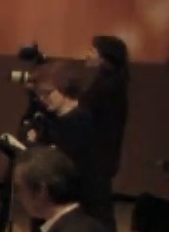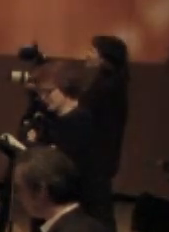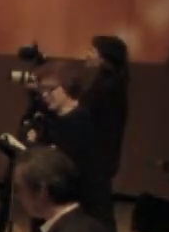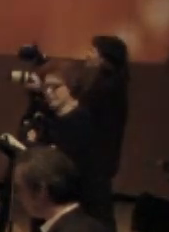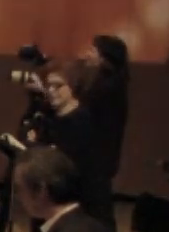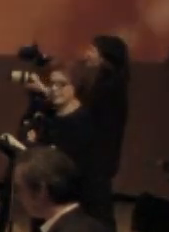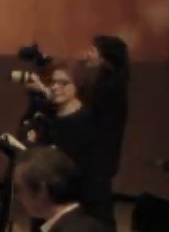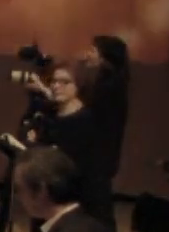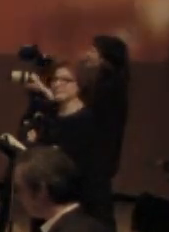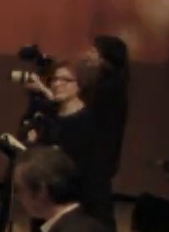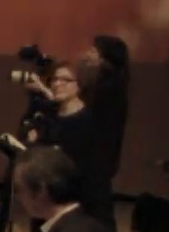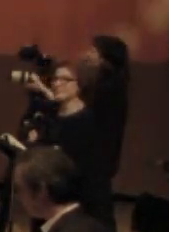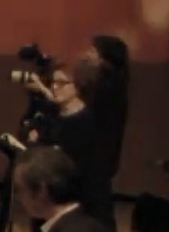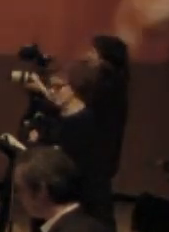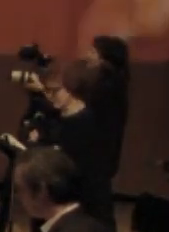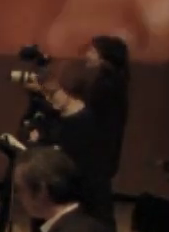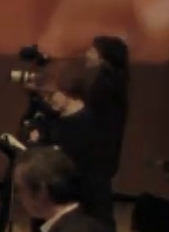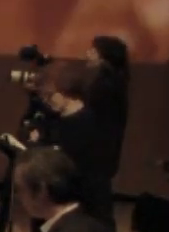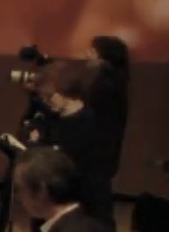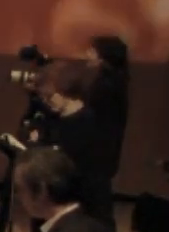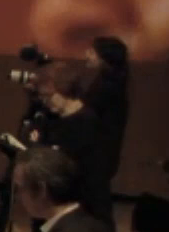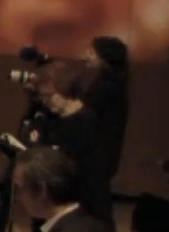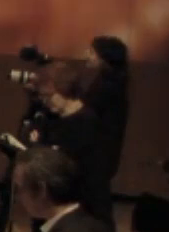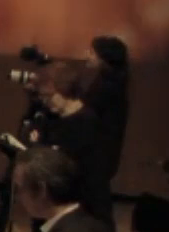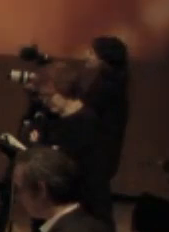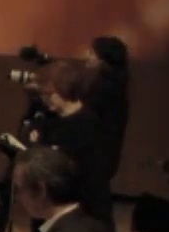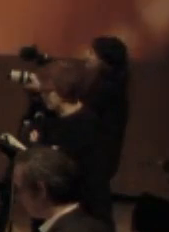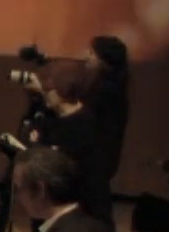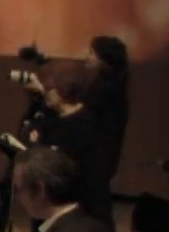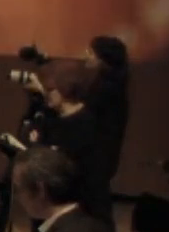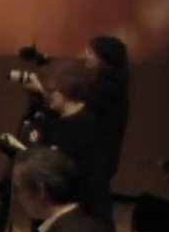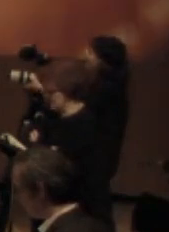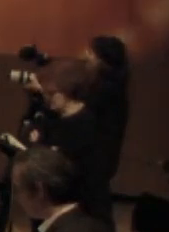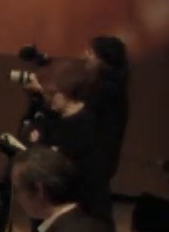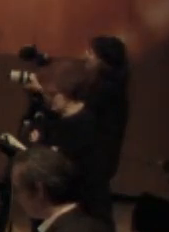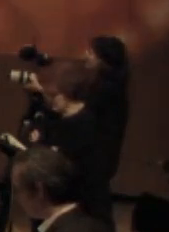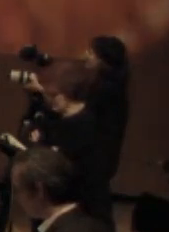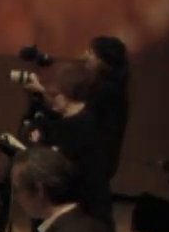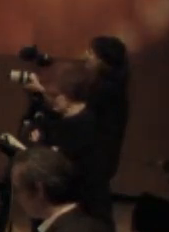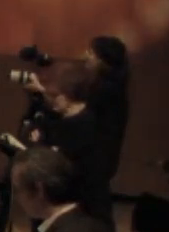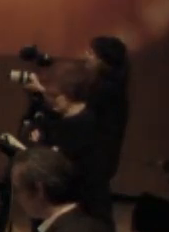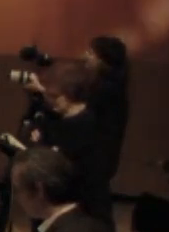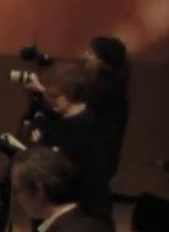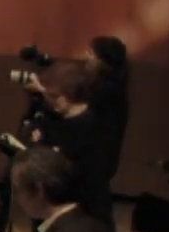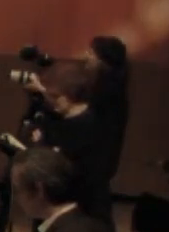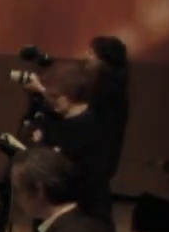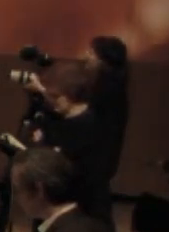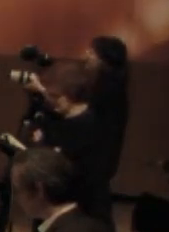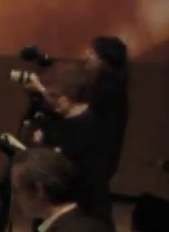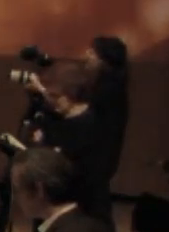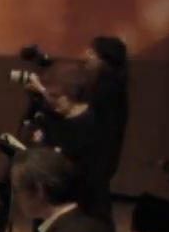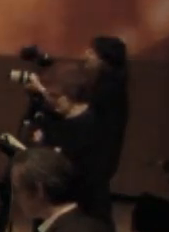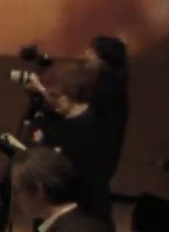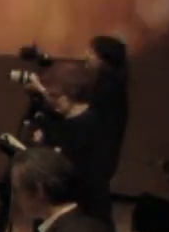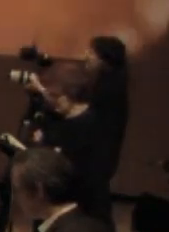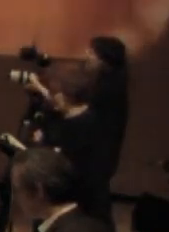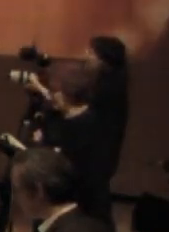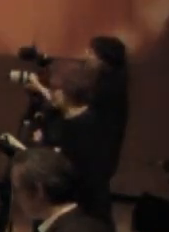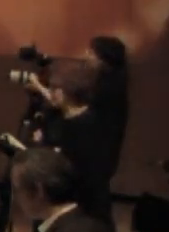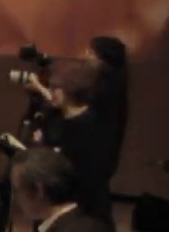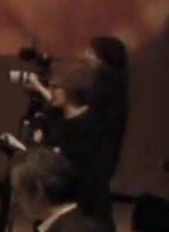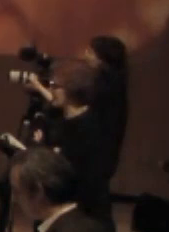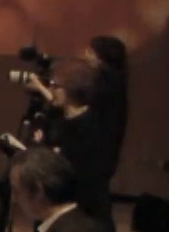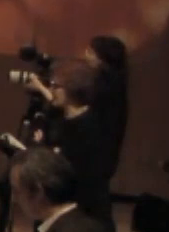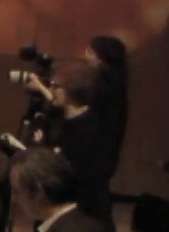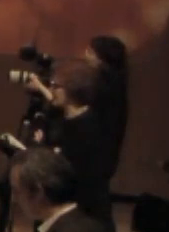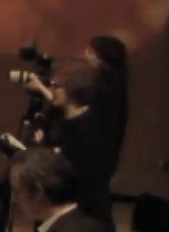your face your face I can't handle seeing your face I